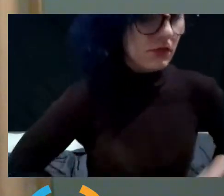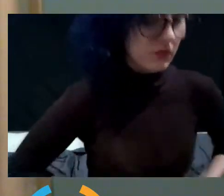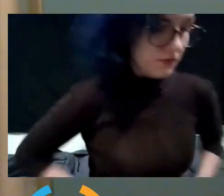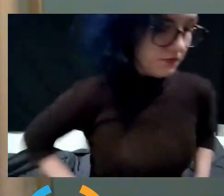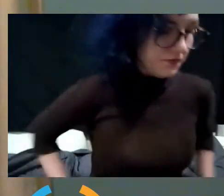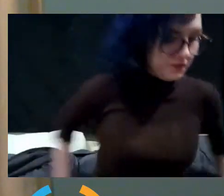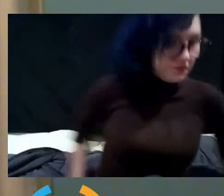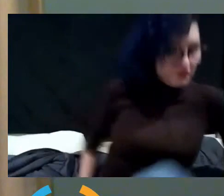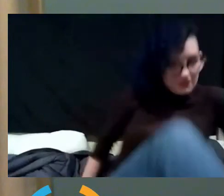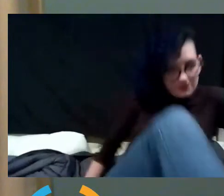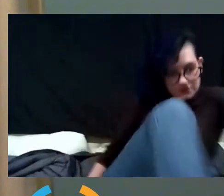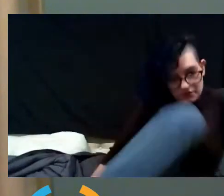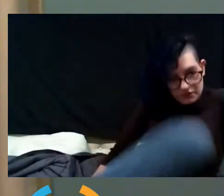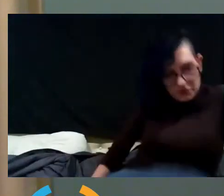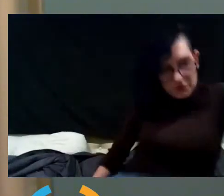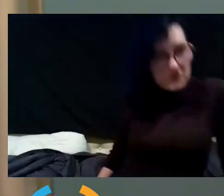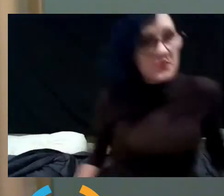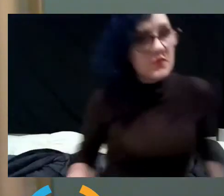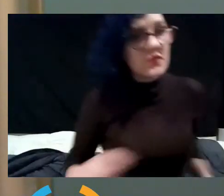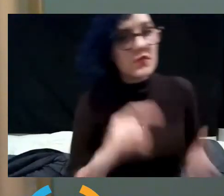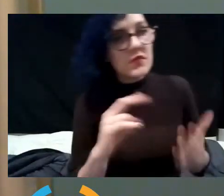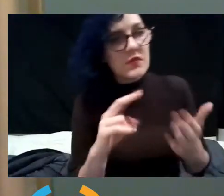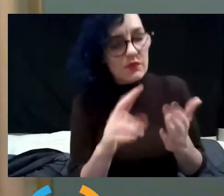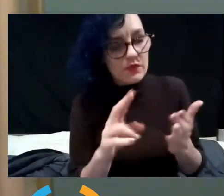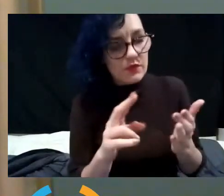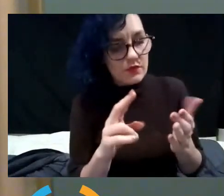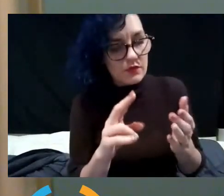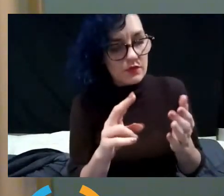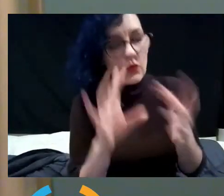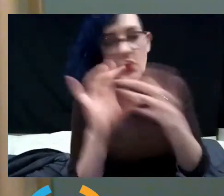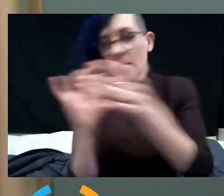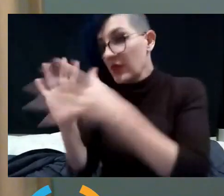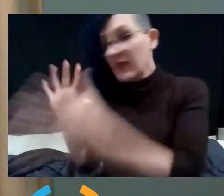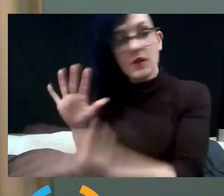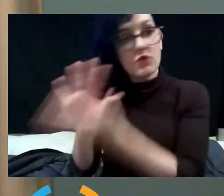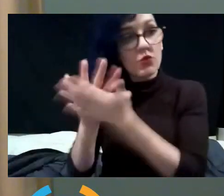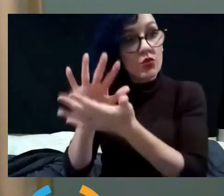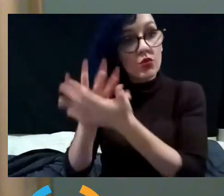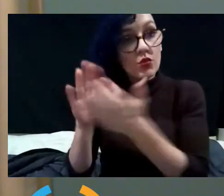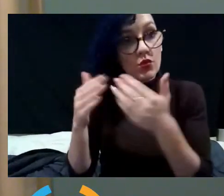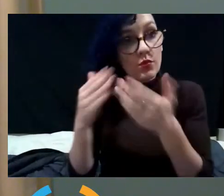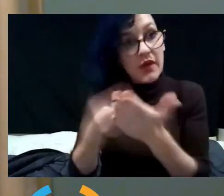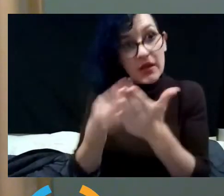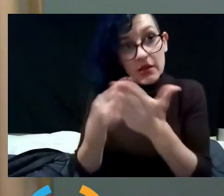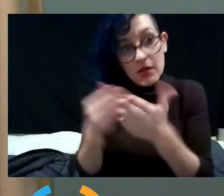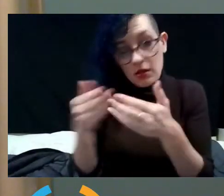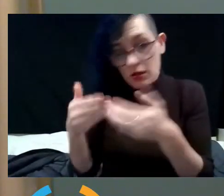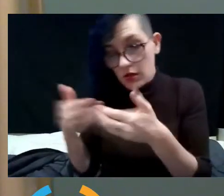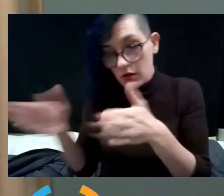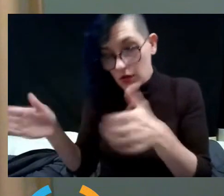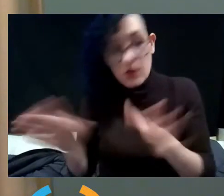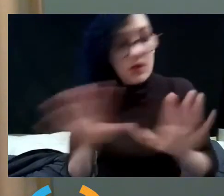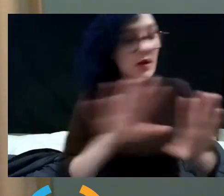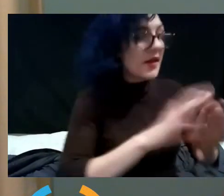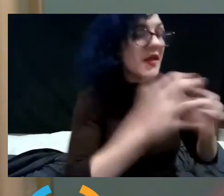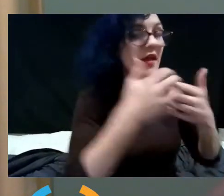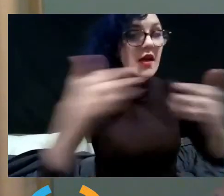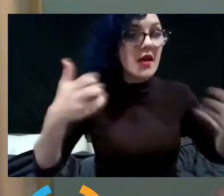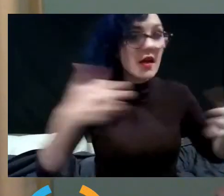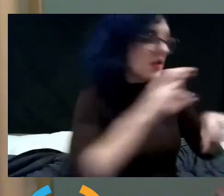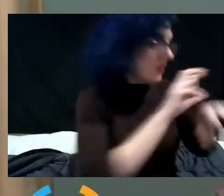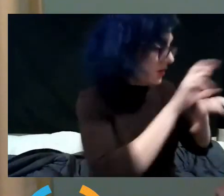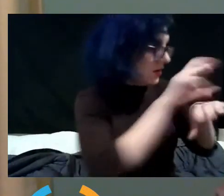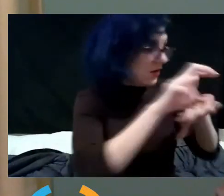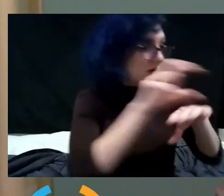from its obligation to generate revenue for the Common School Fund, and then, of course, continuing habitat conservation and to protect species in the Elliott.